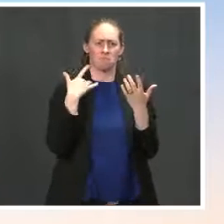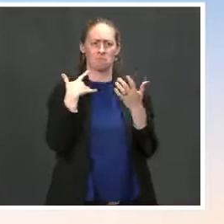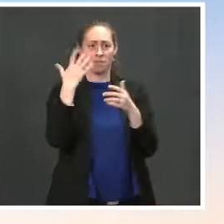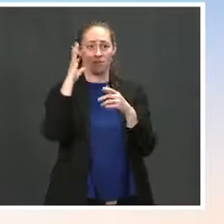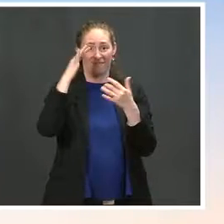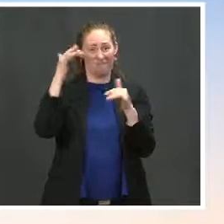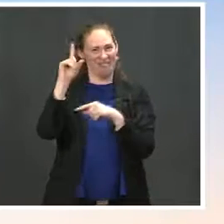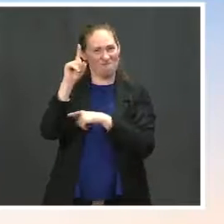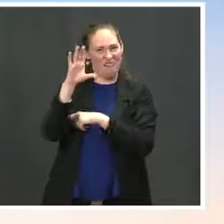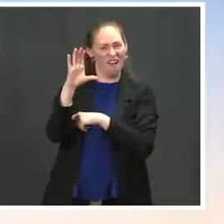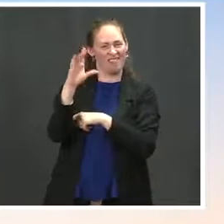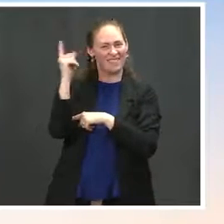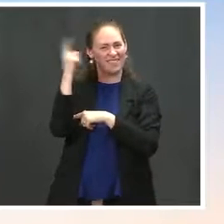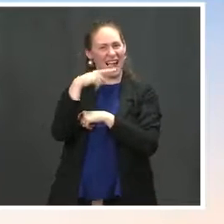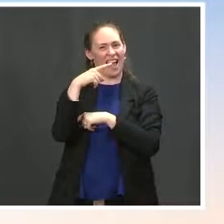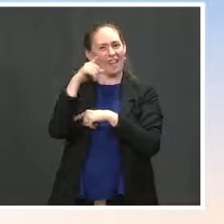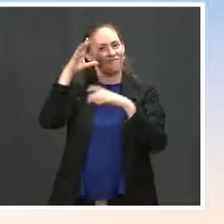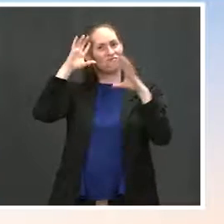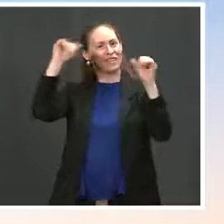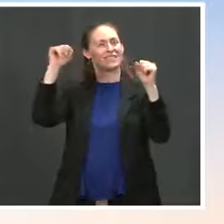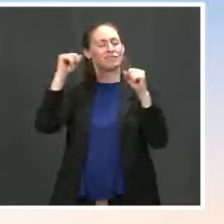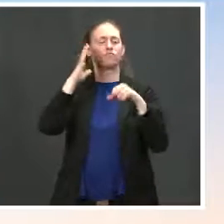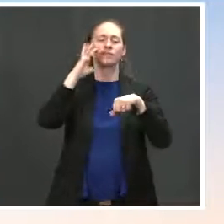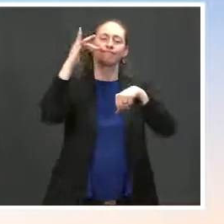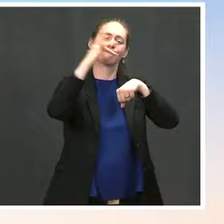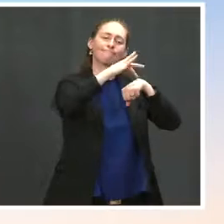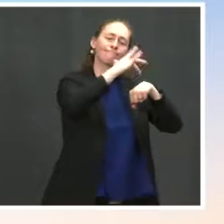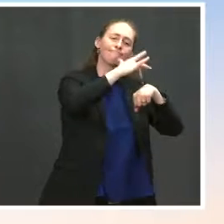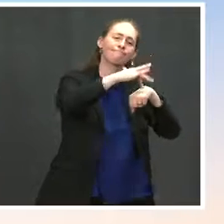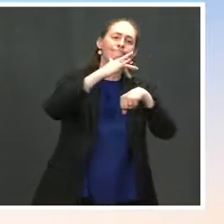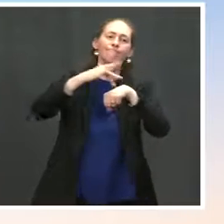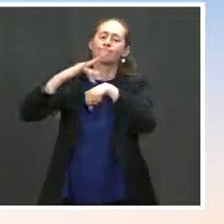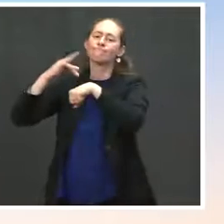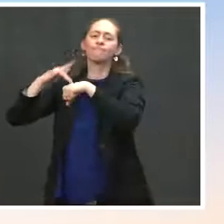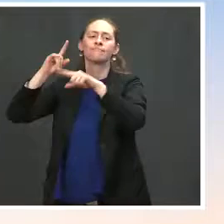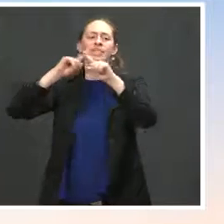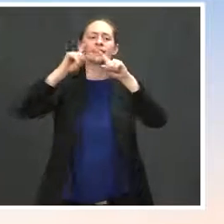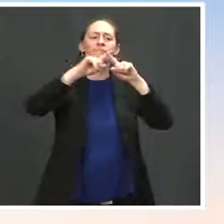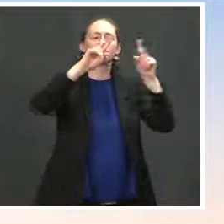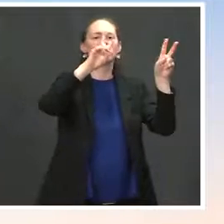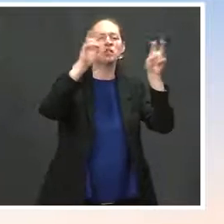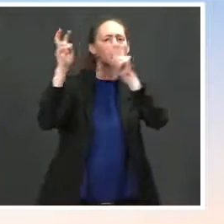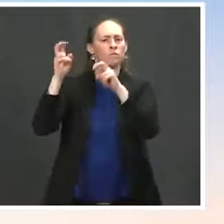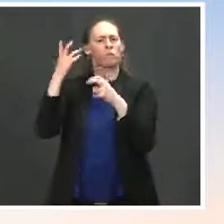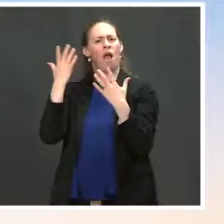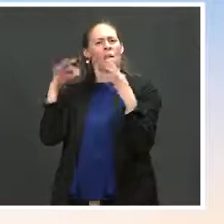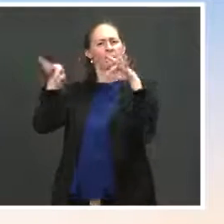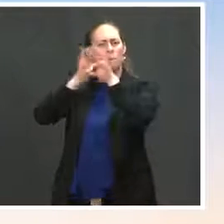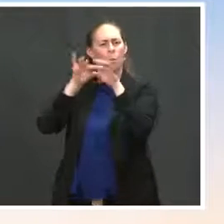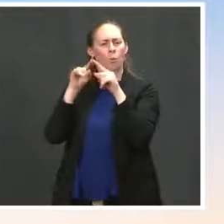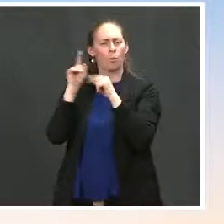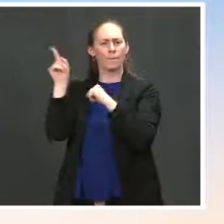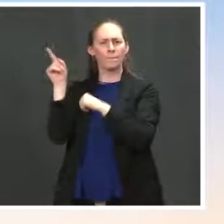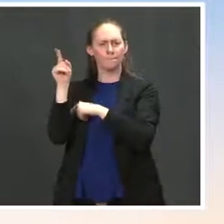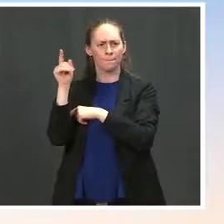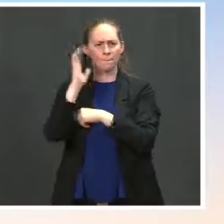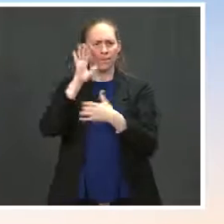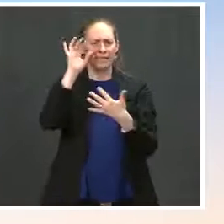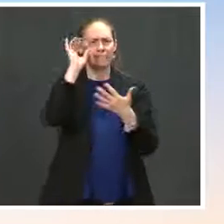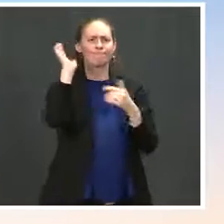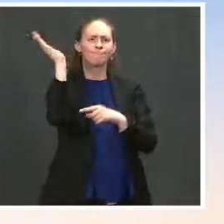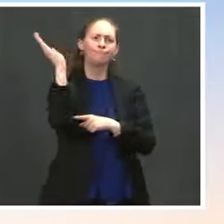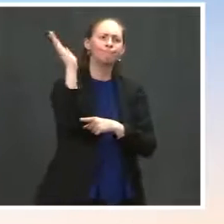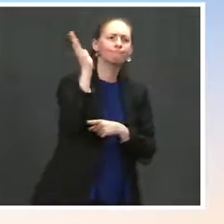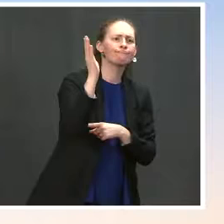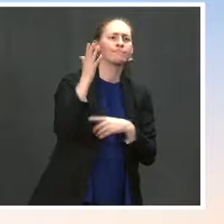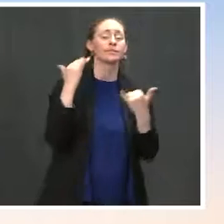it won't represent or touch on the totality of every issue that's a priority. So we are working through what the end